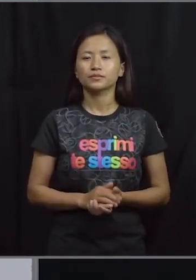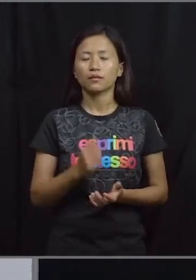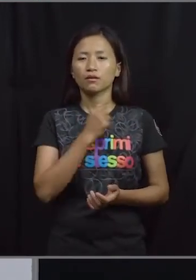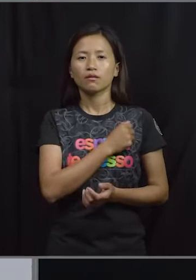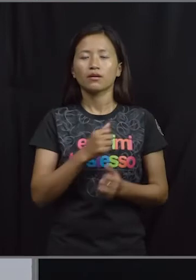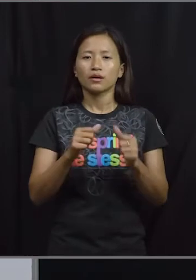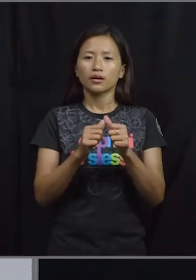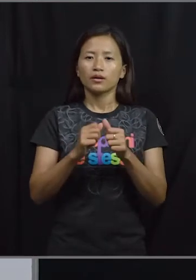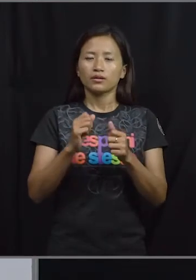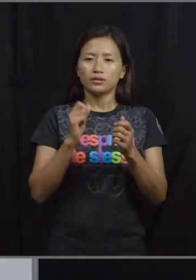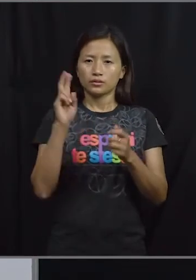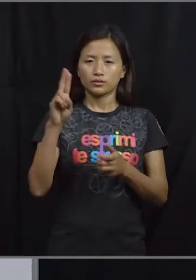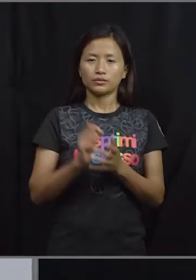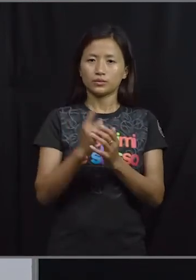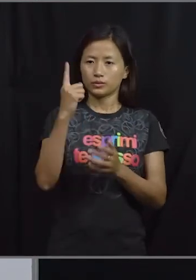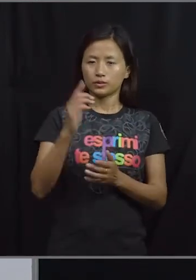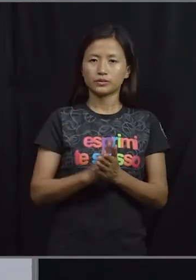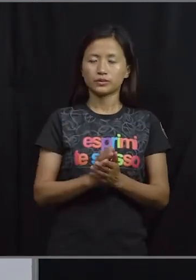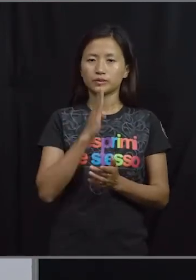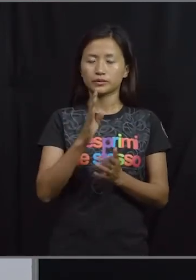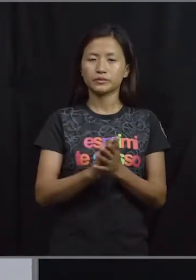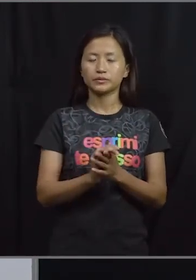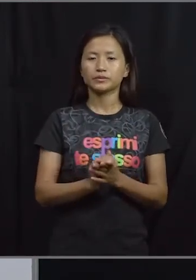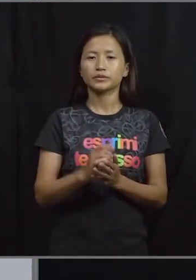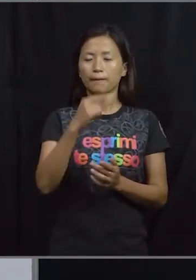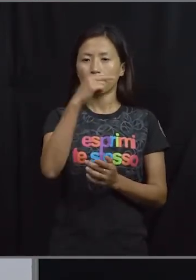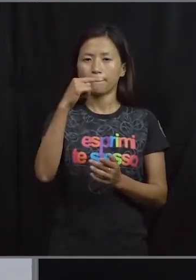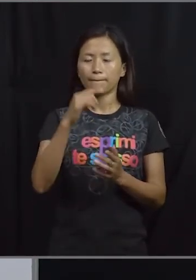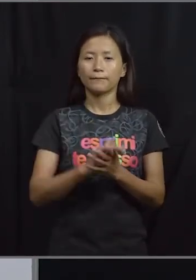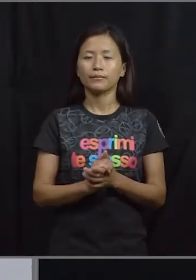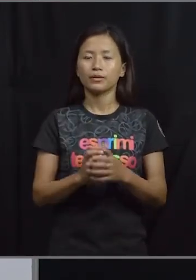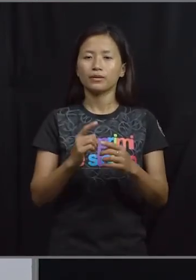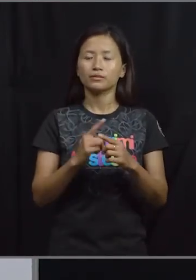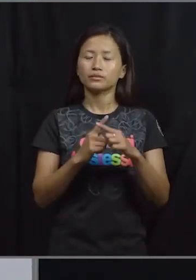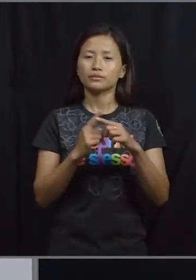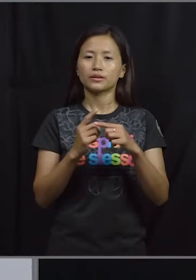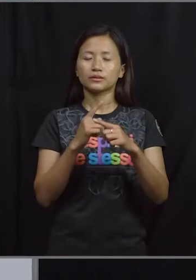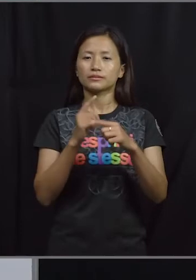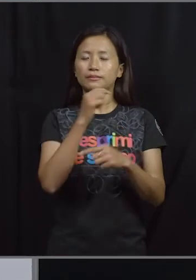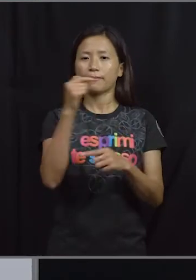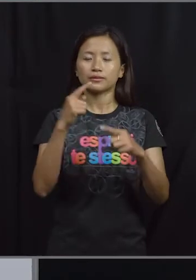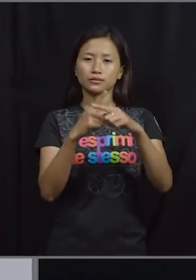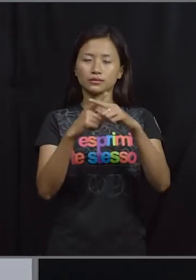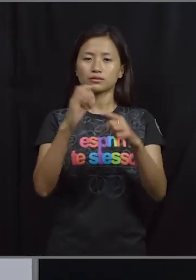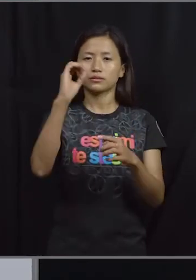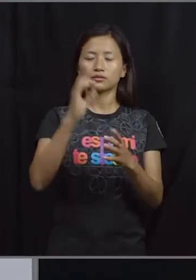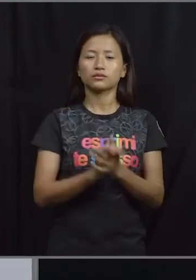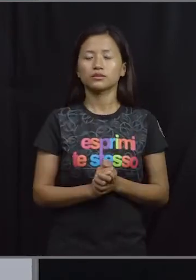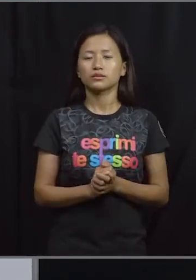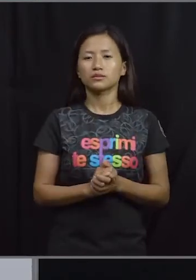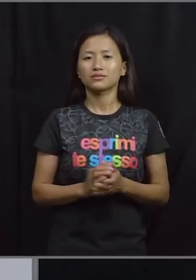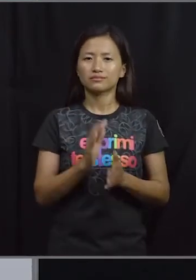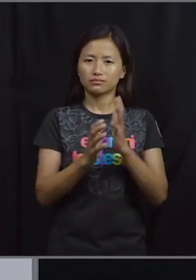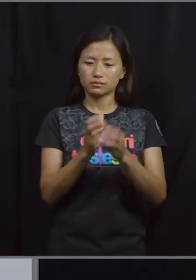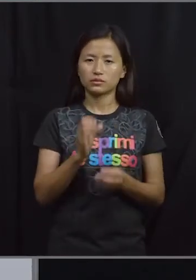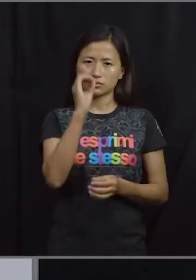A21 will be here minus sign, so minus into 0. So no need to give any